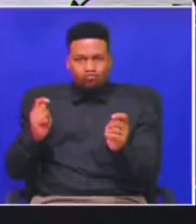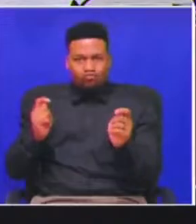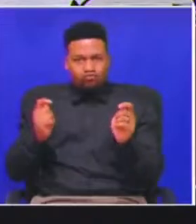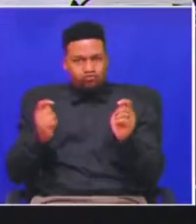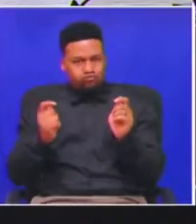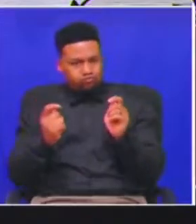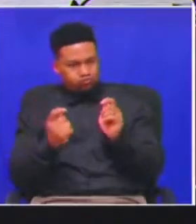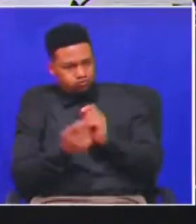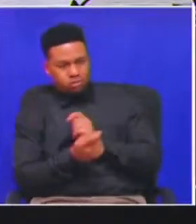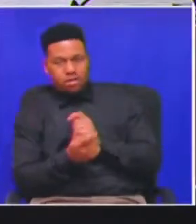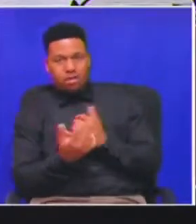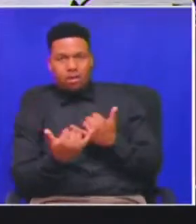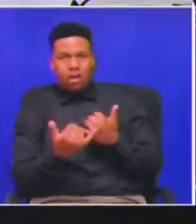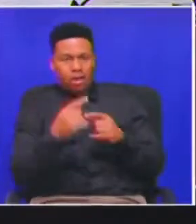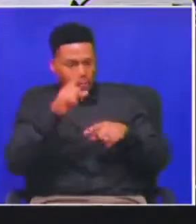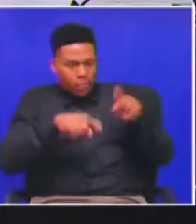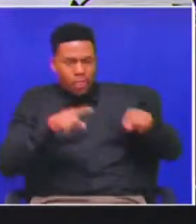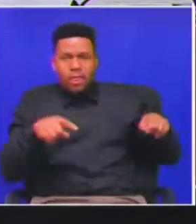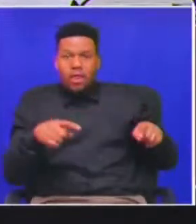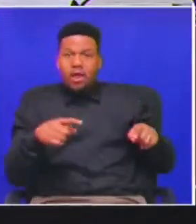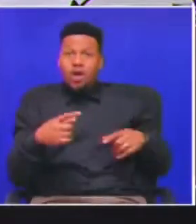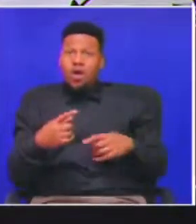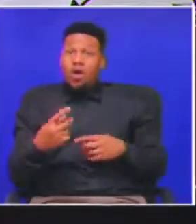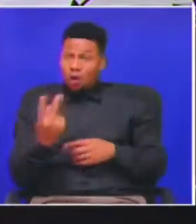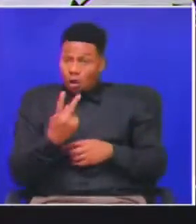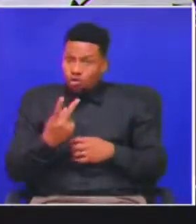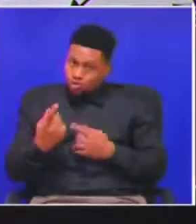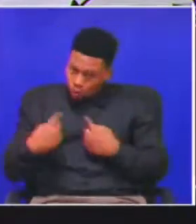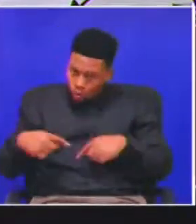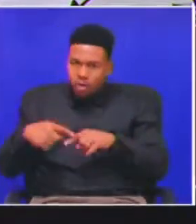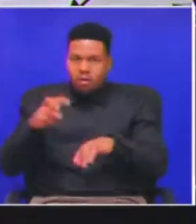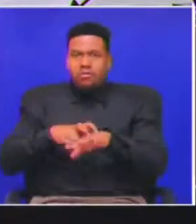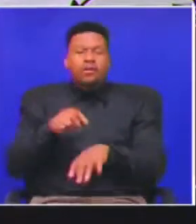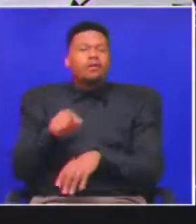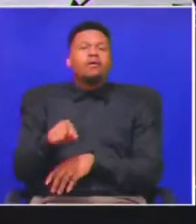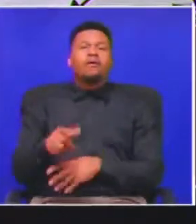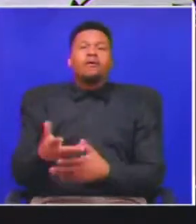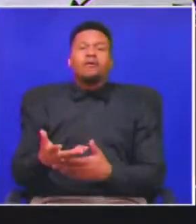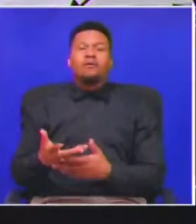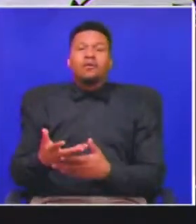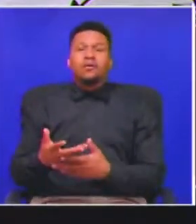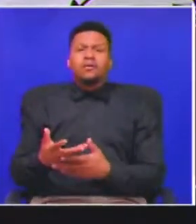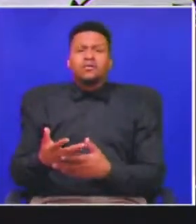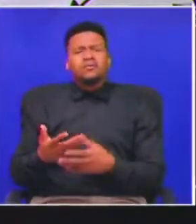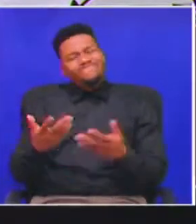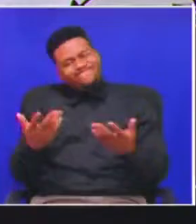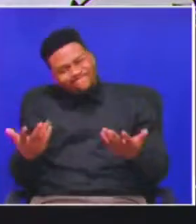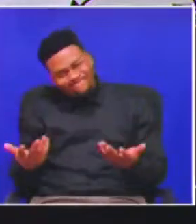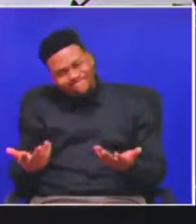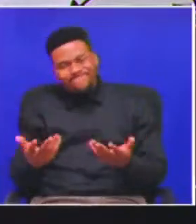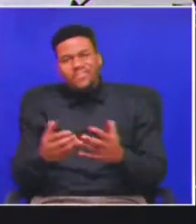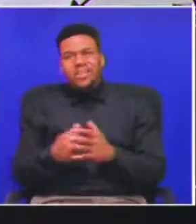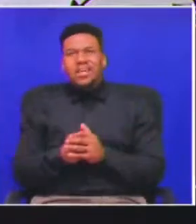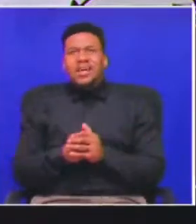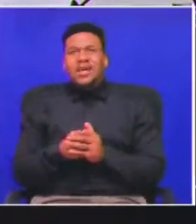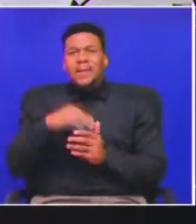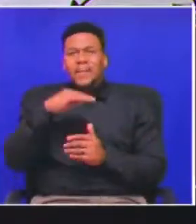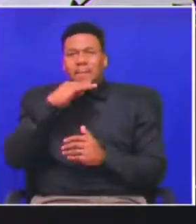need to. Of course, it does not mean that we sort of soft